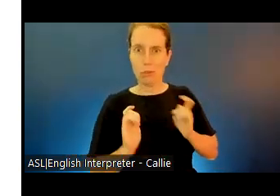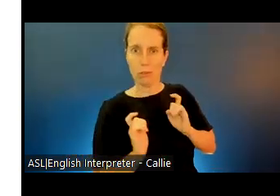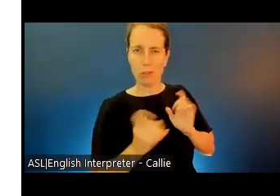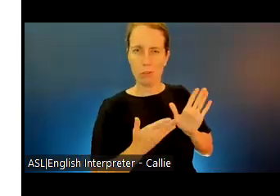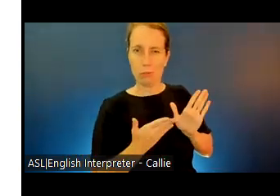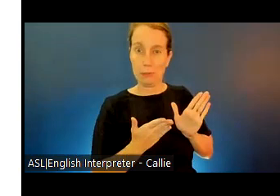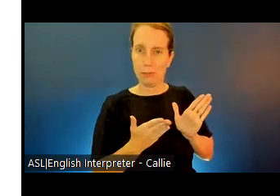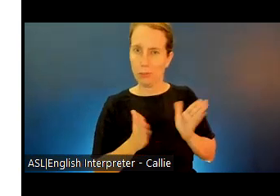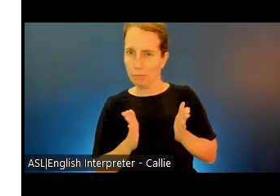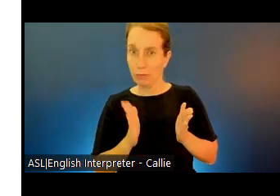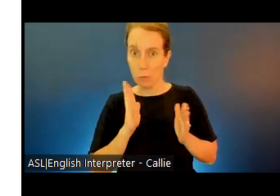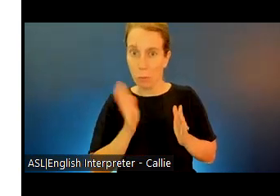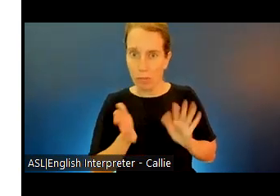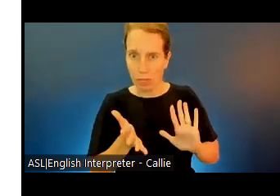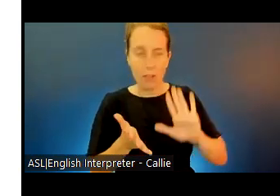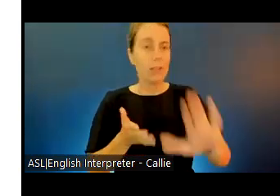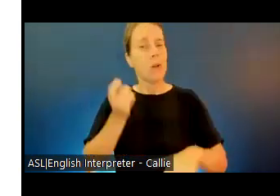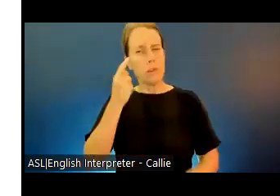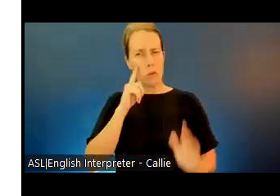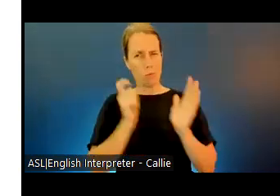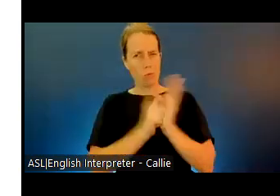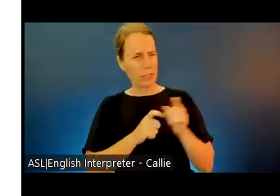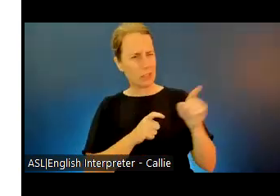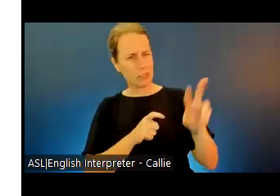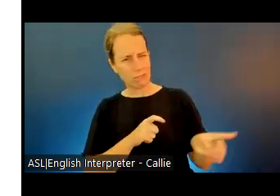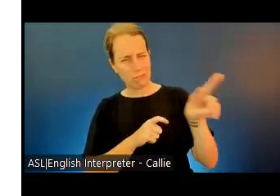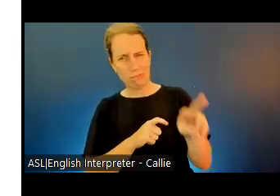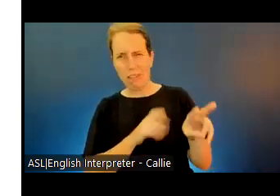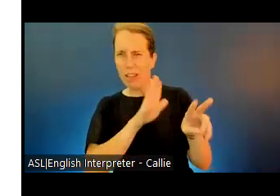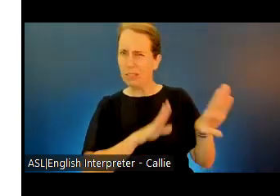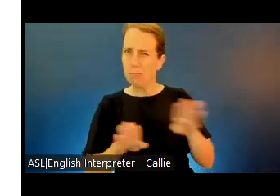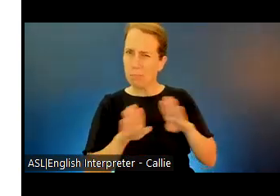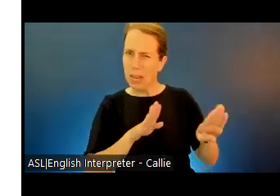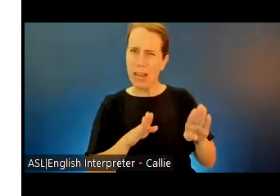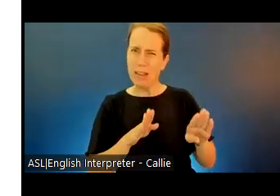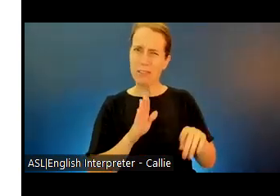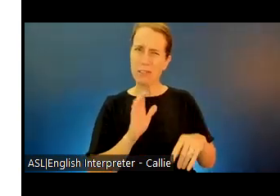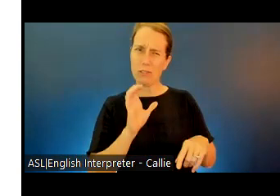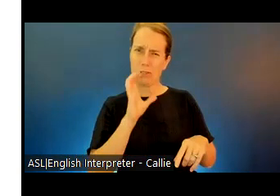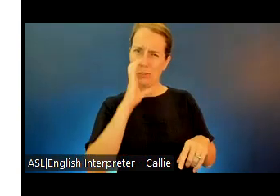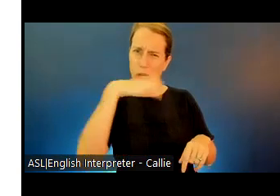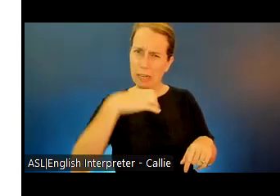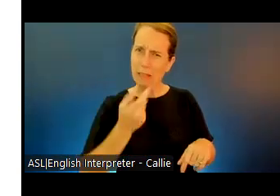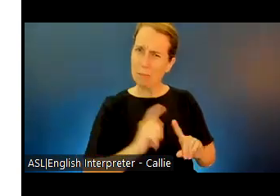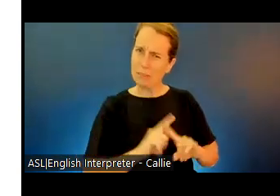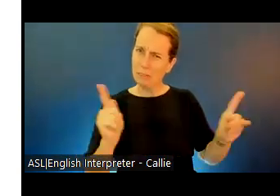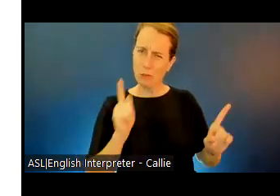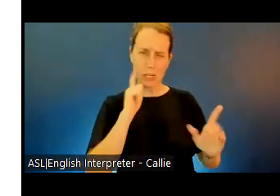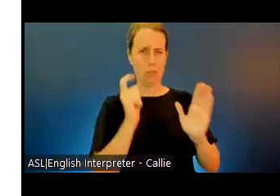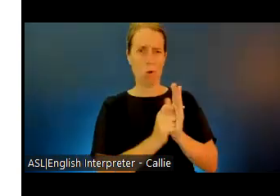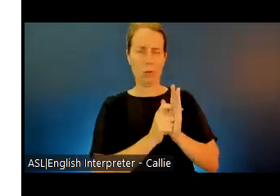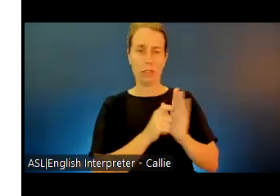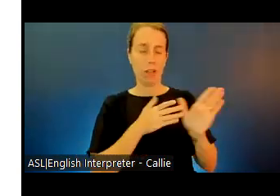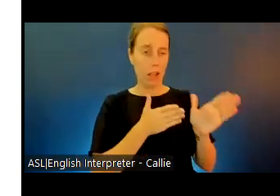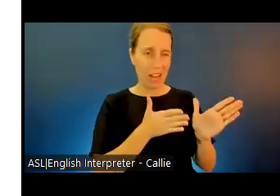want to have a conversation, of course, with that individual, but if they are scared or not willing to make that report to you, start asking the